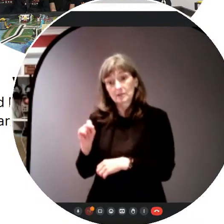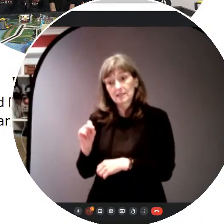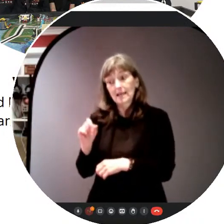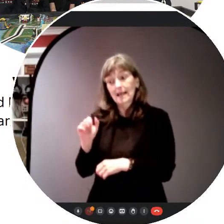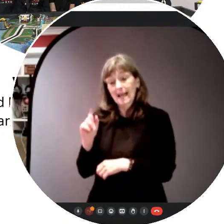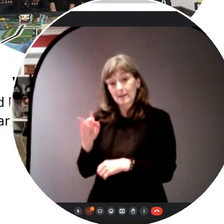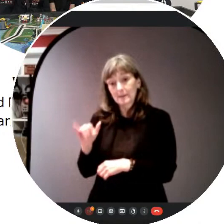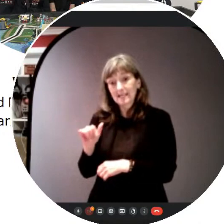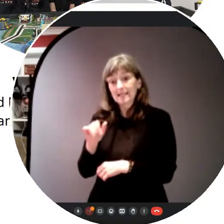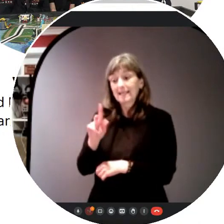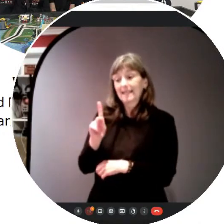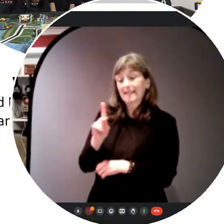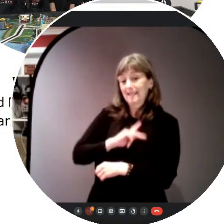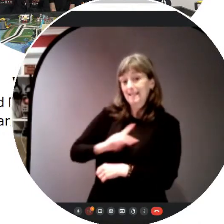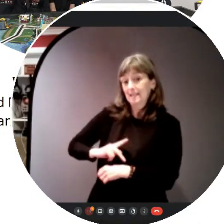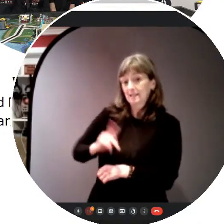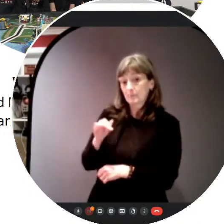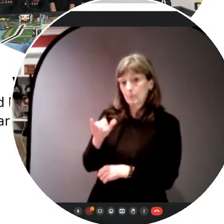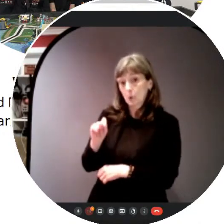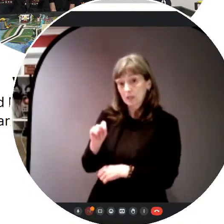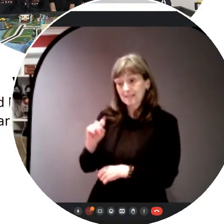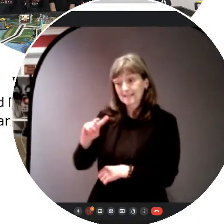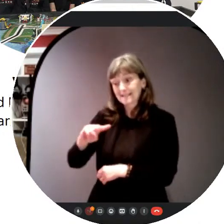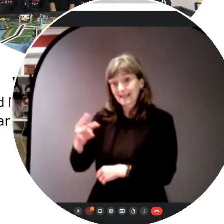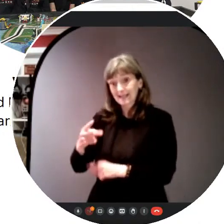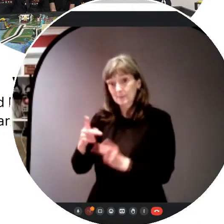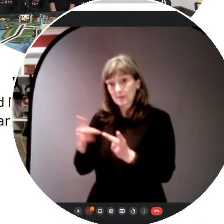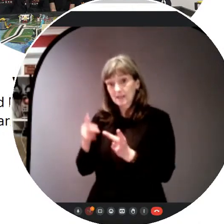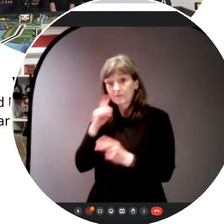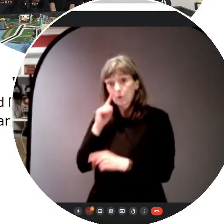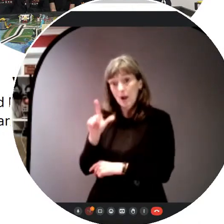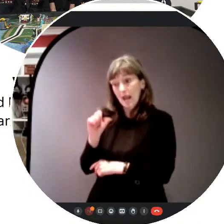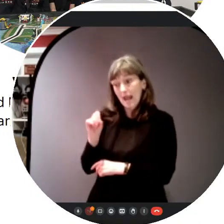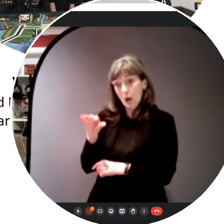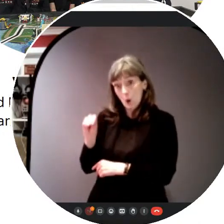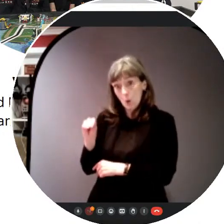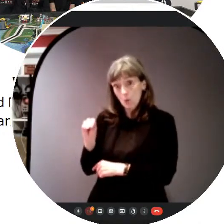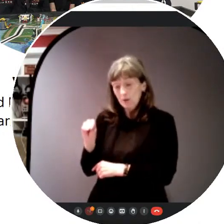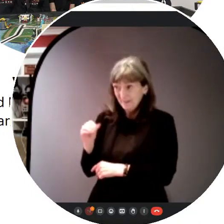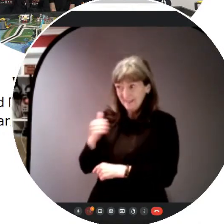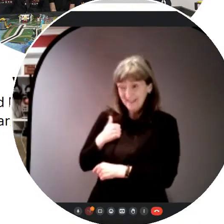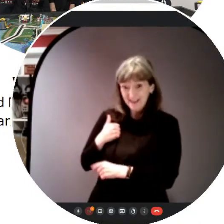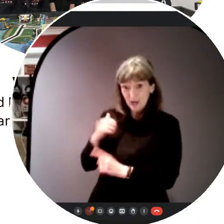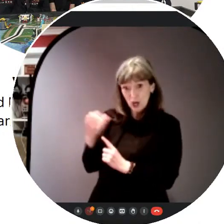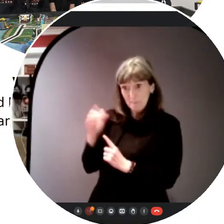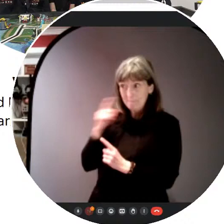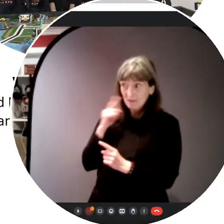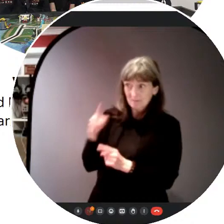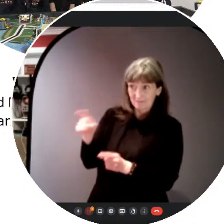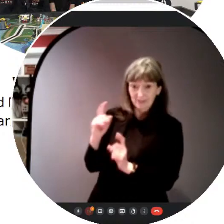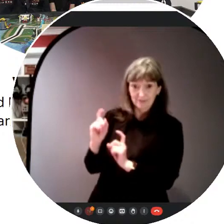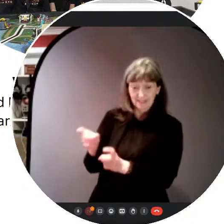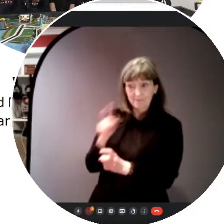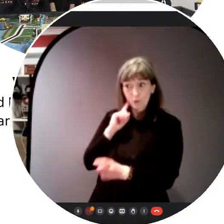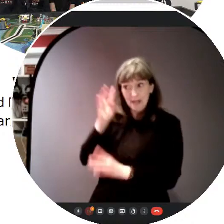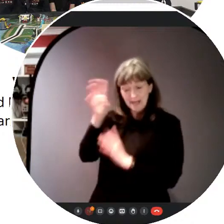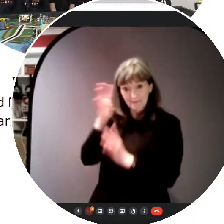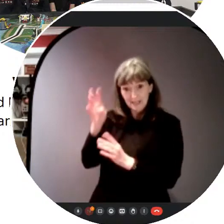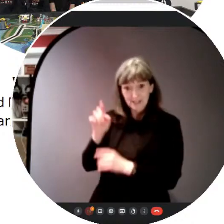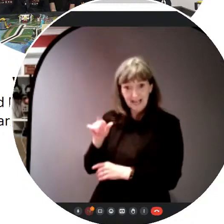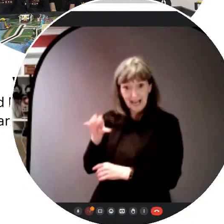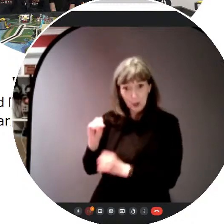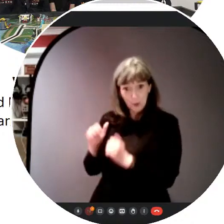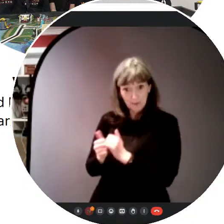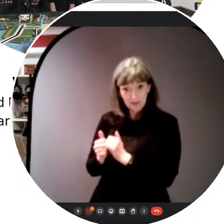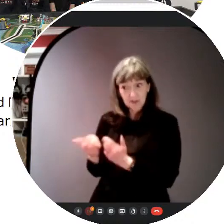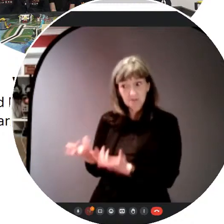took second place in an implementation category for the Canada Cup in innovation. So, this is, again,